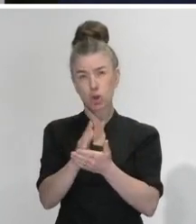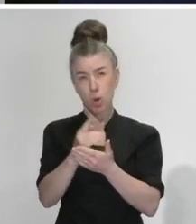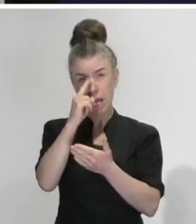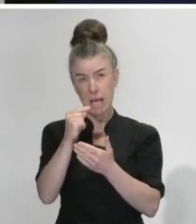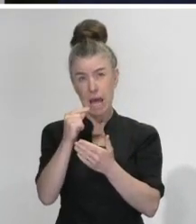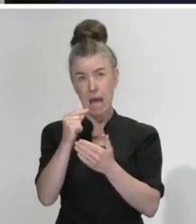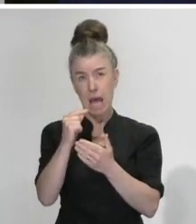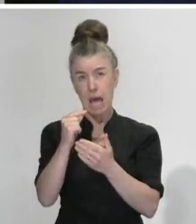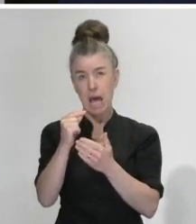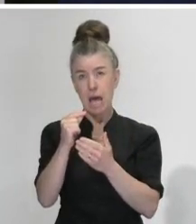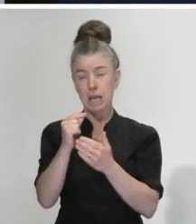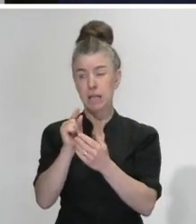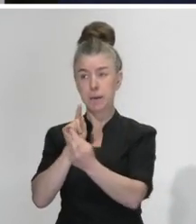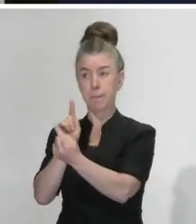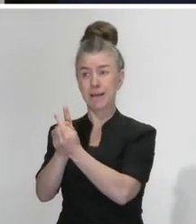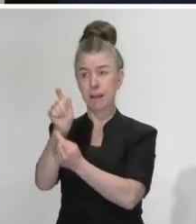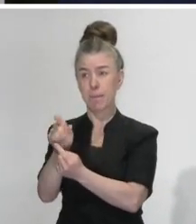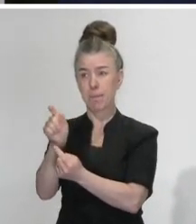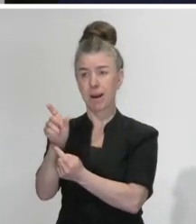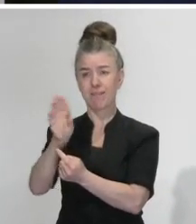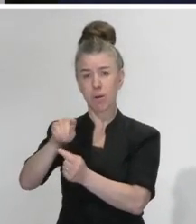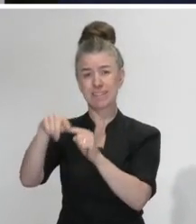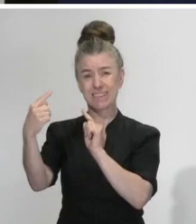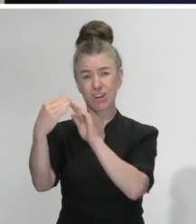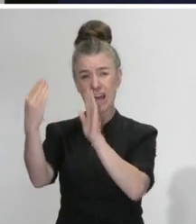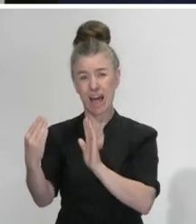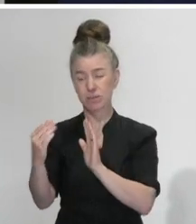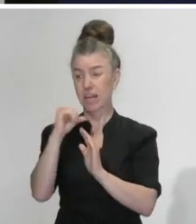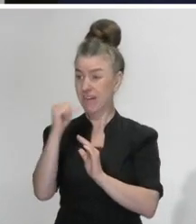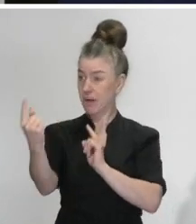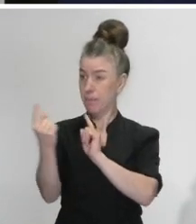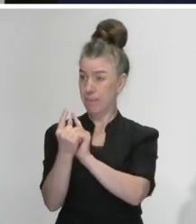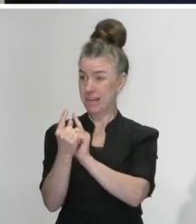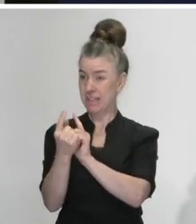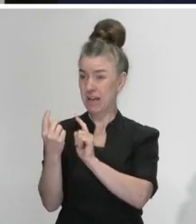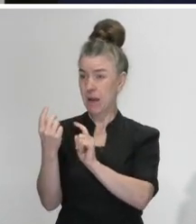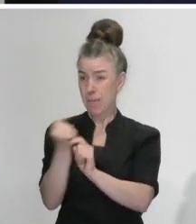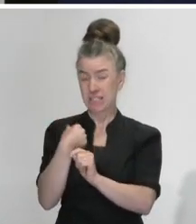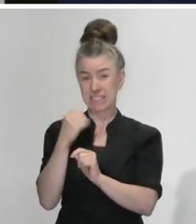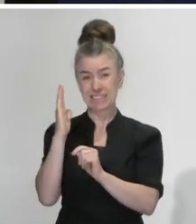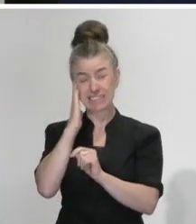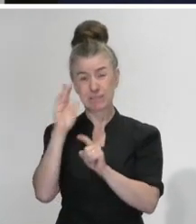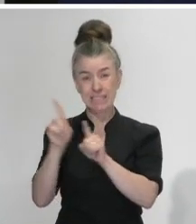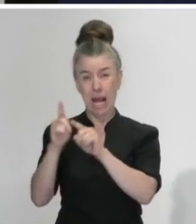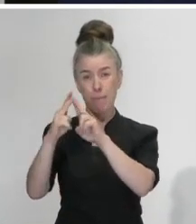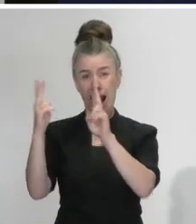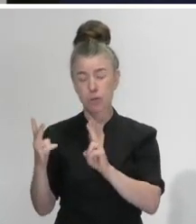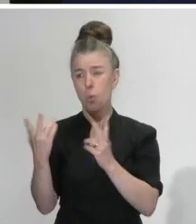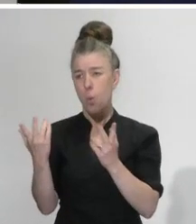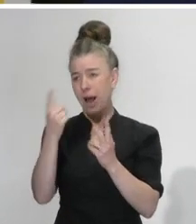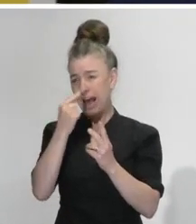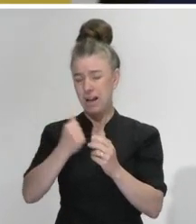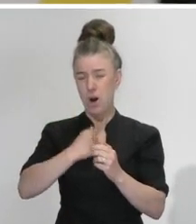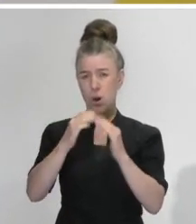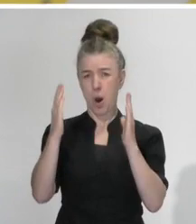another person or another household, and if they are allowed to, whether they have to sleep there or if they can sleep in their own home. I'll hand